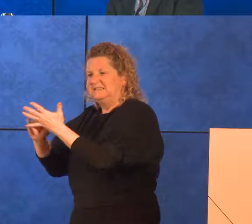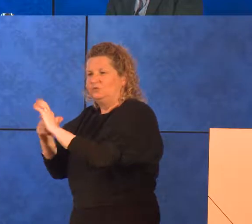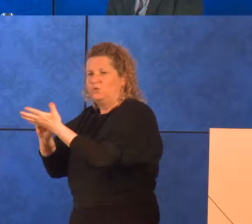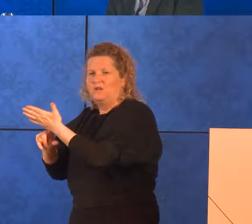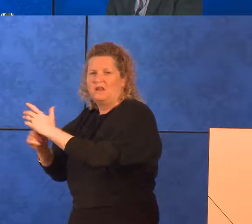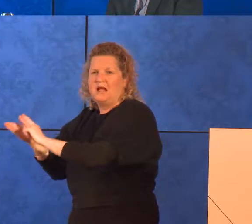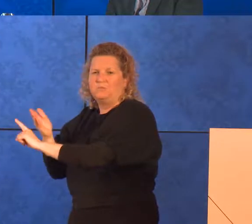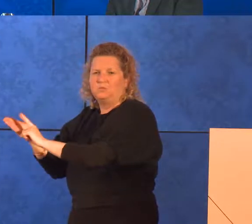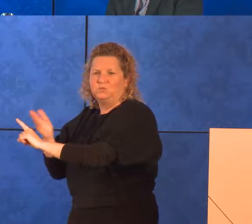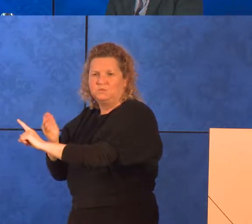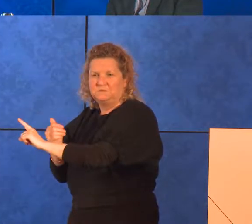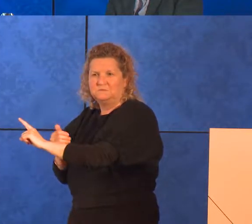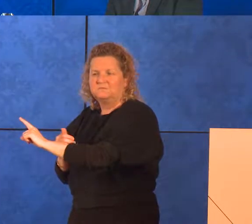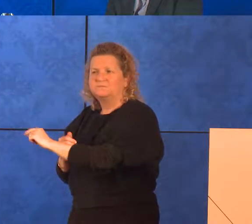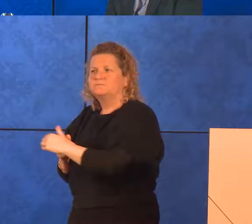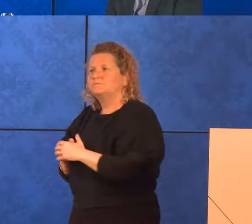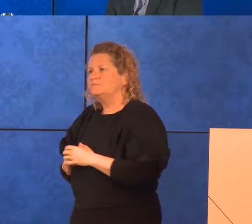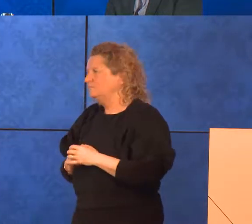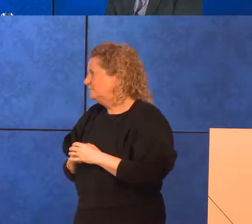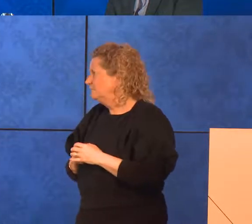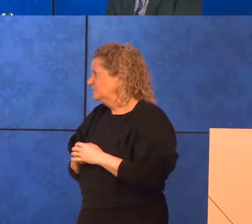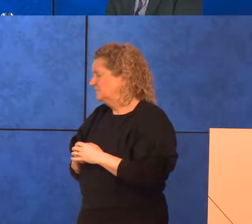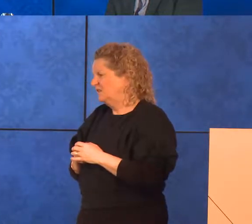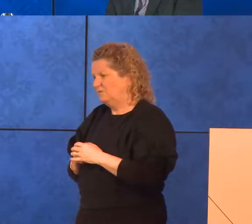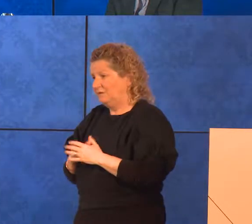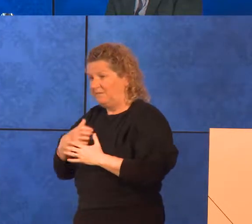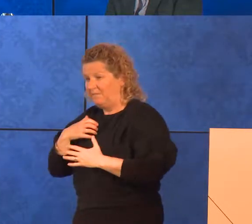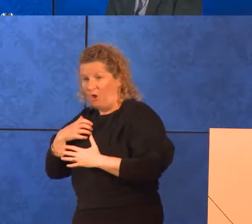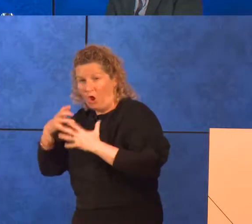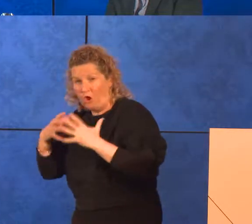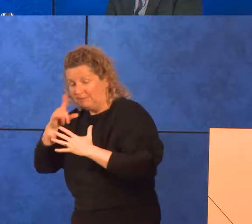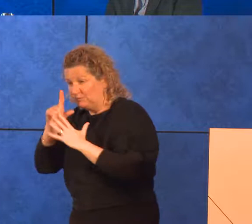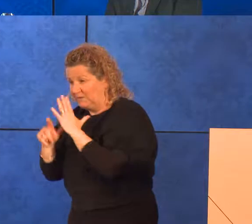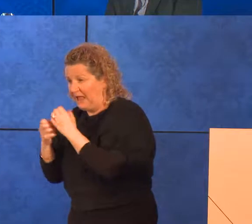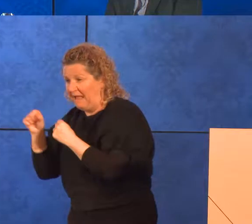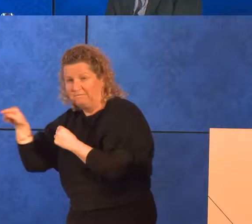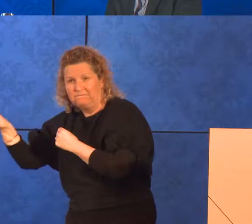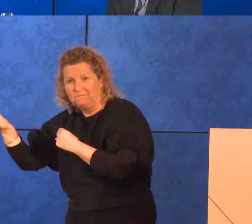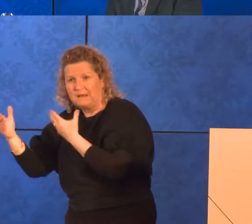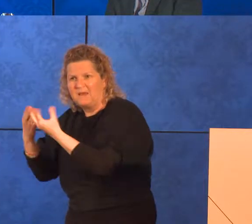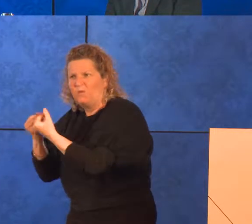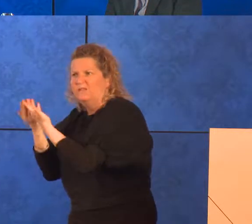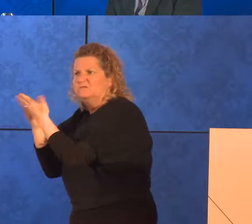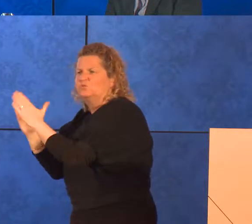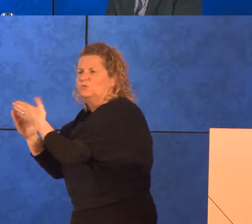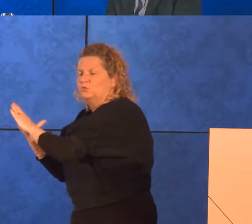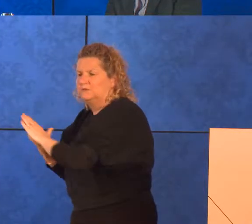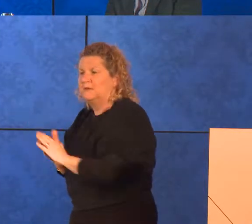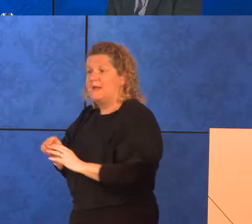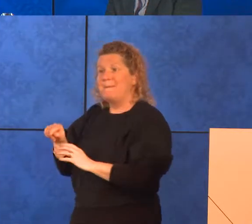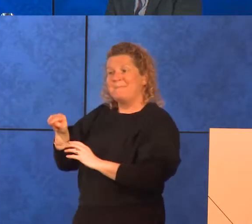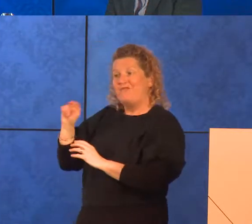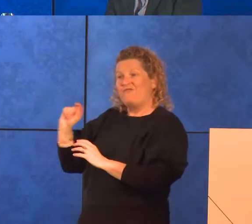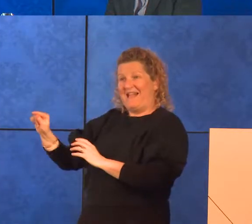So our community was kind of disproportionately represented in that space. But on the plus side, that Royal Commission did really